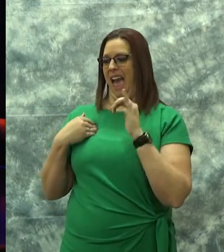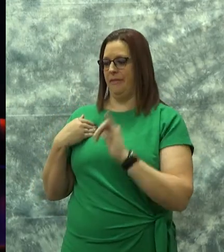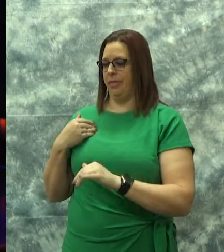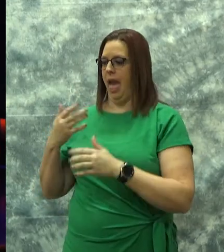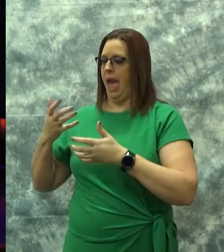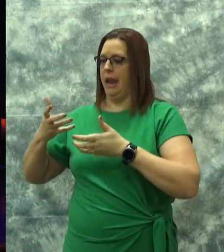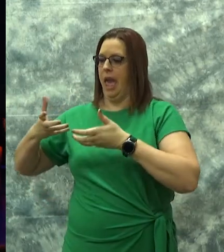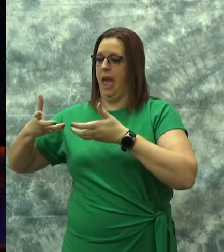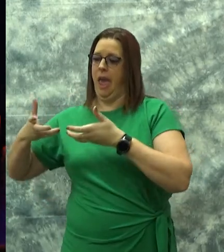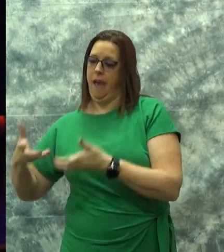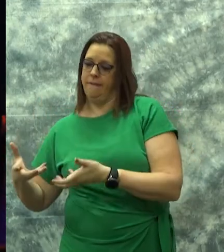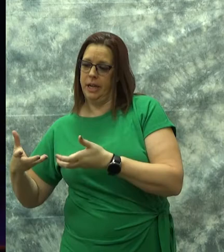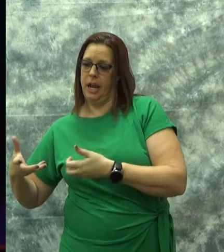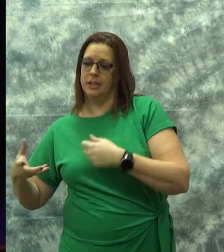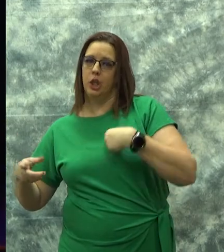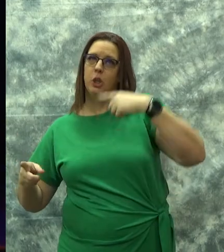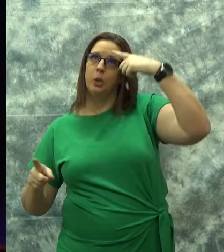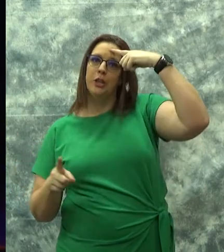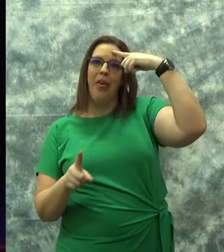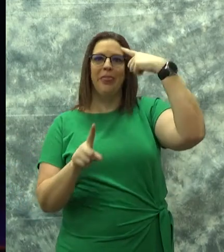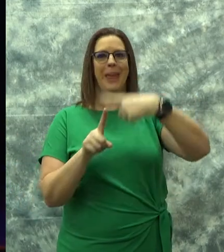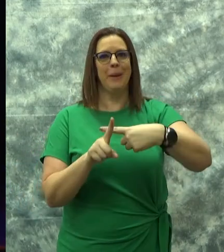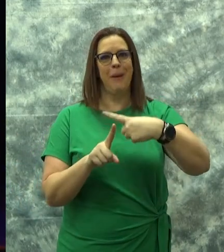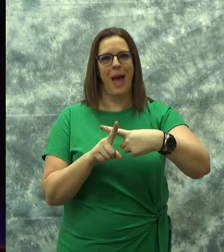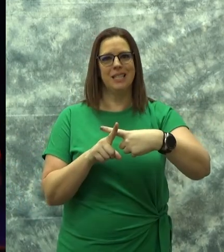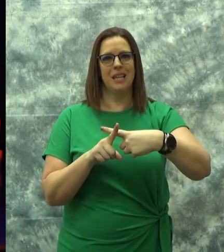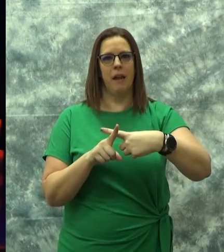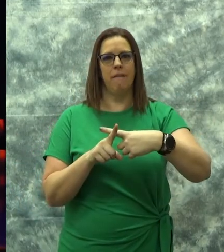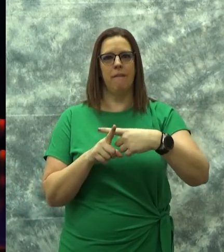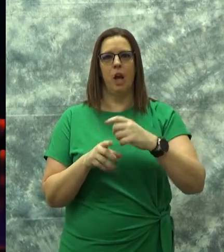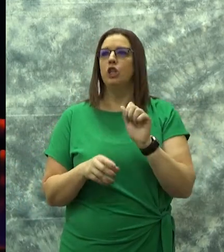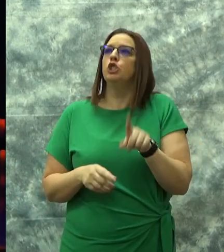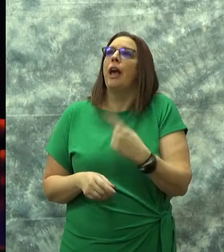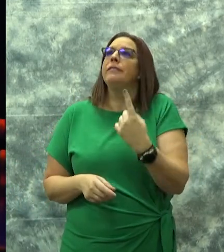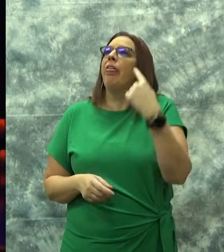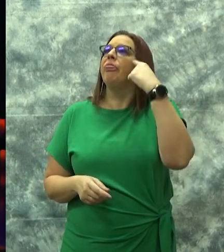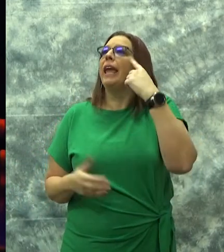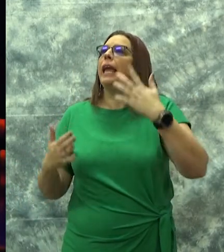that heaviness, well, we should just think positive thoughts. You should just think a happy thought.